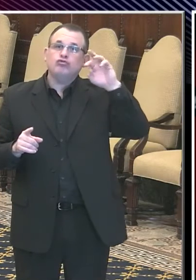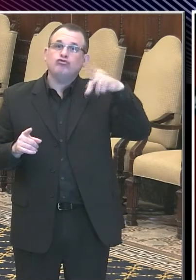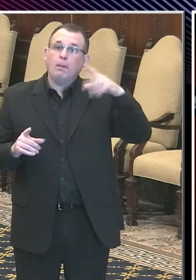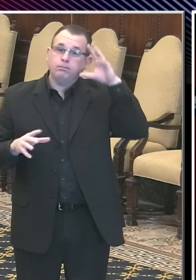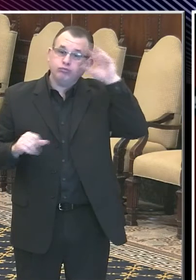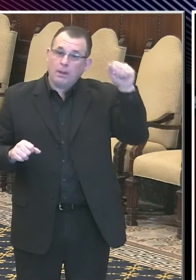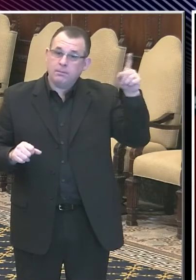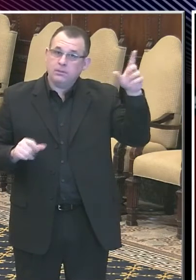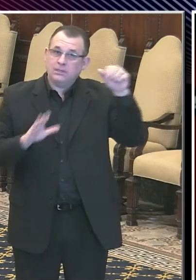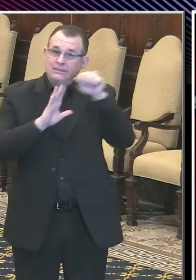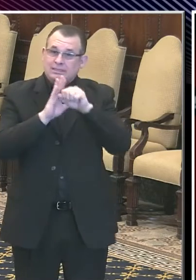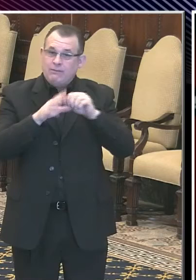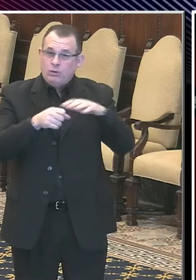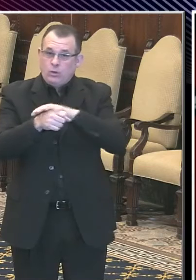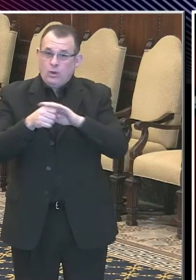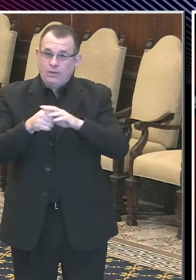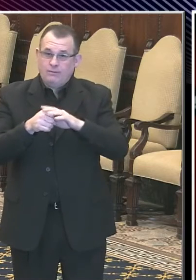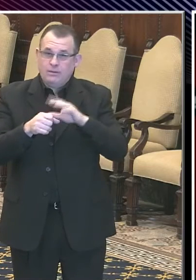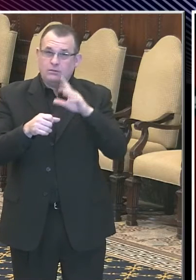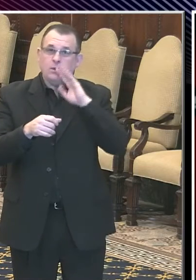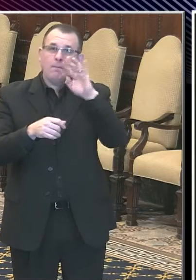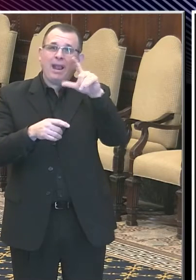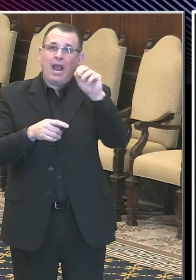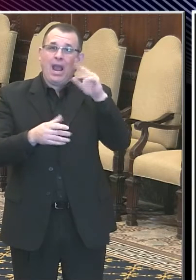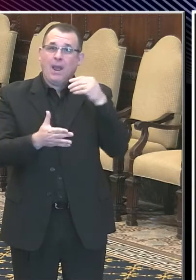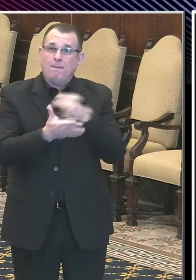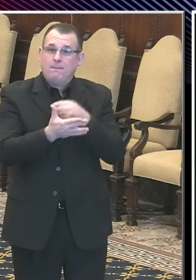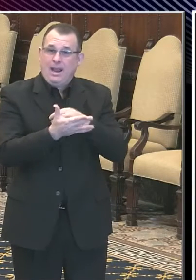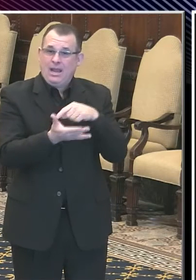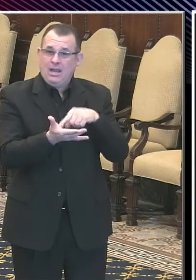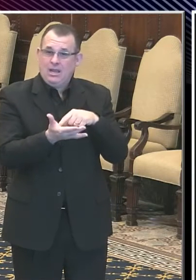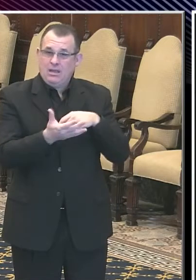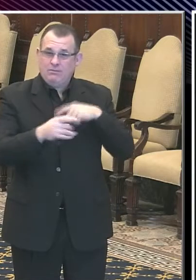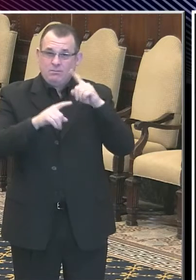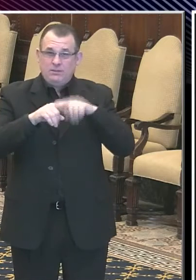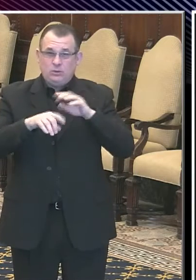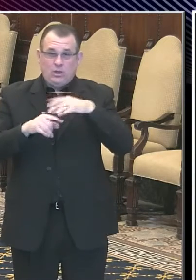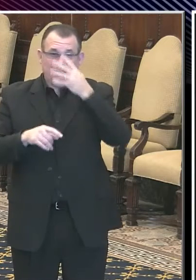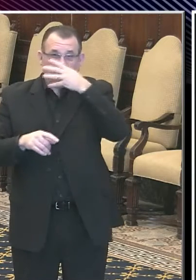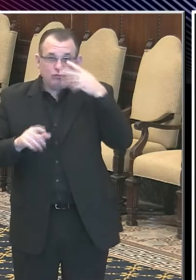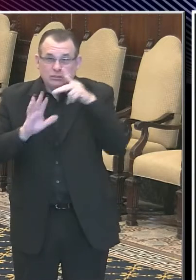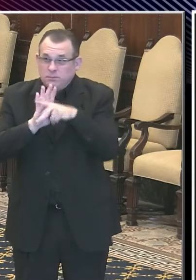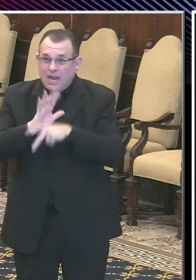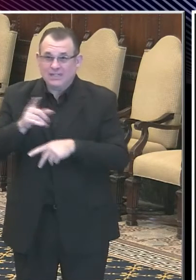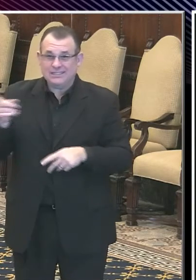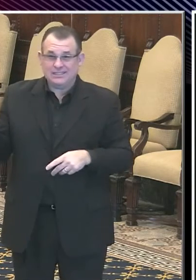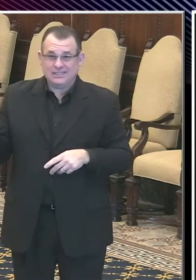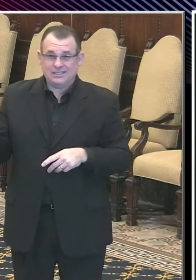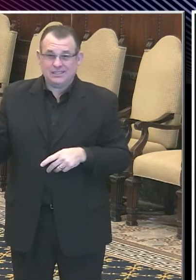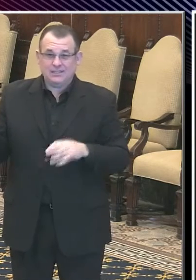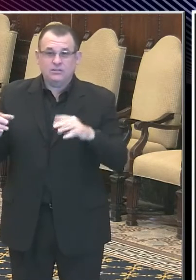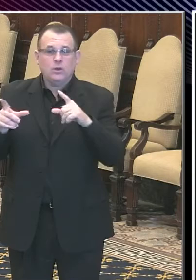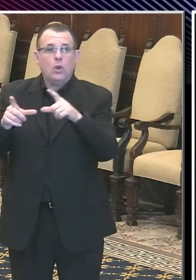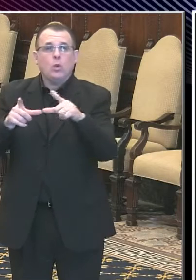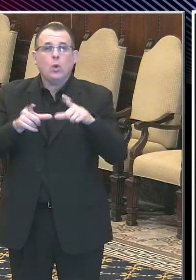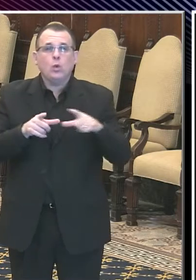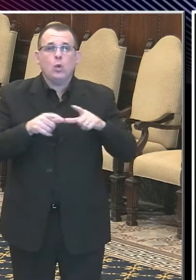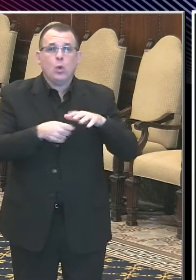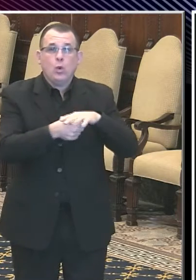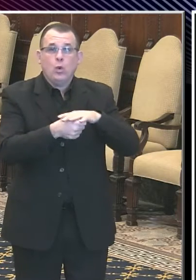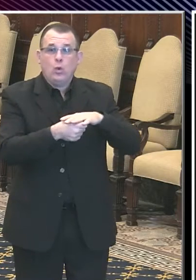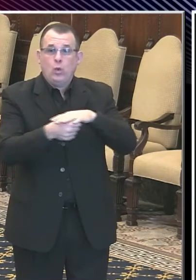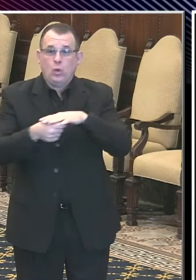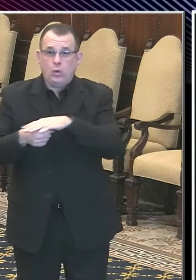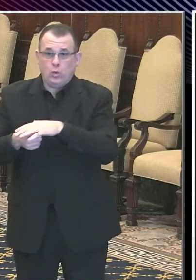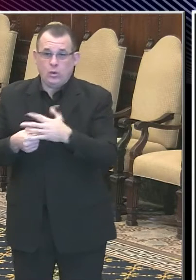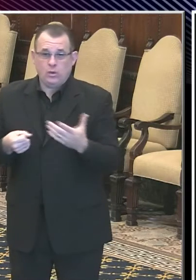local bailout money from the federal government could hinge on immigration policies in local municipalities. I'm curious if you have a comment on